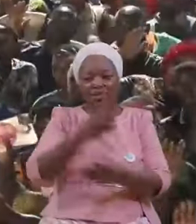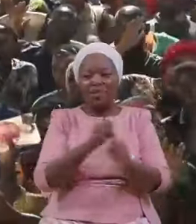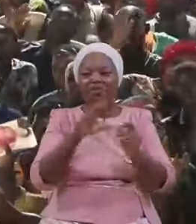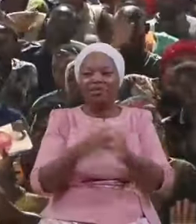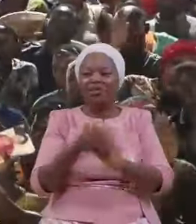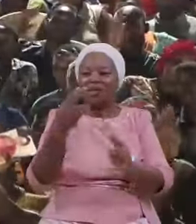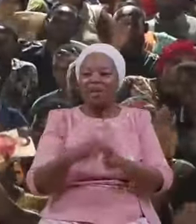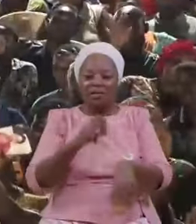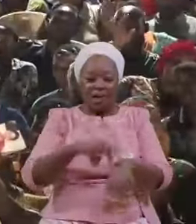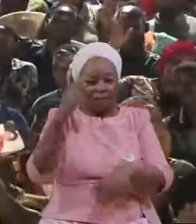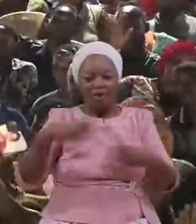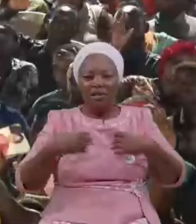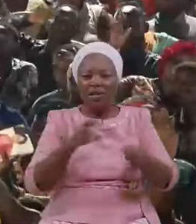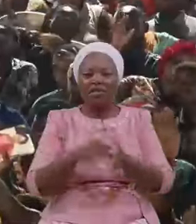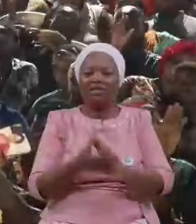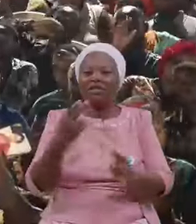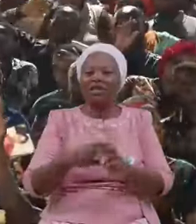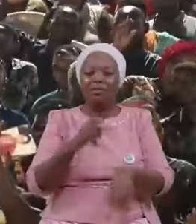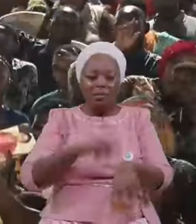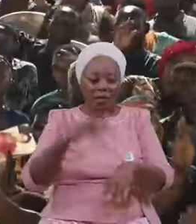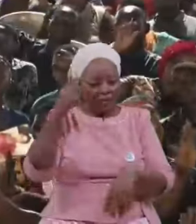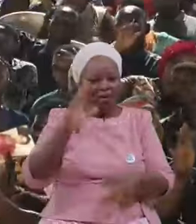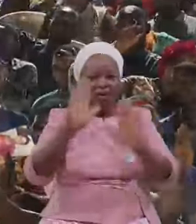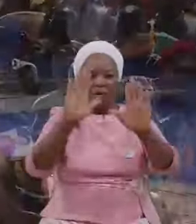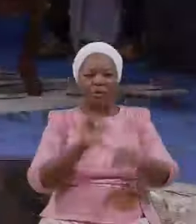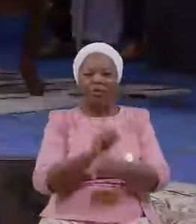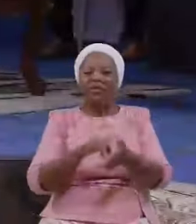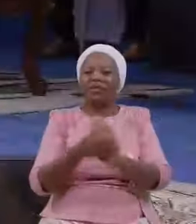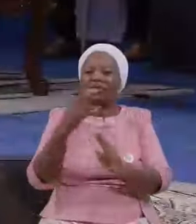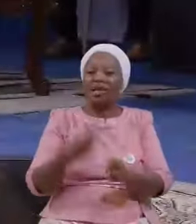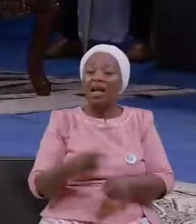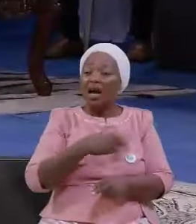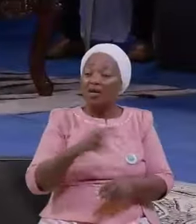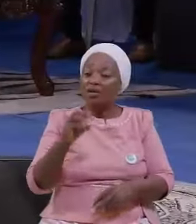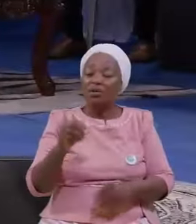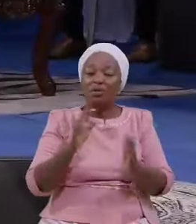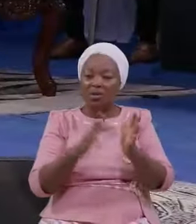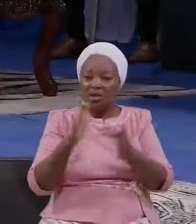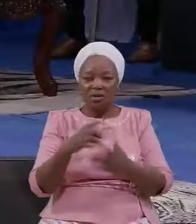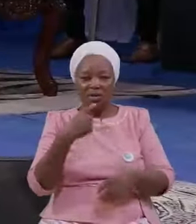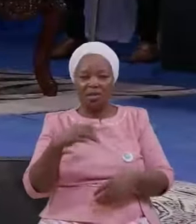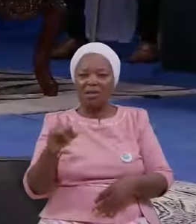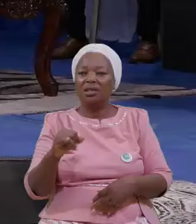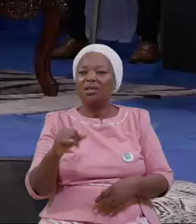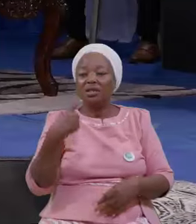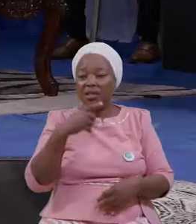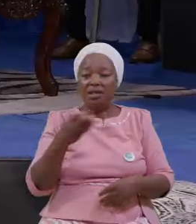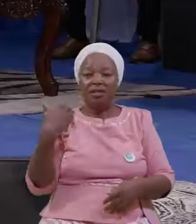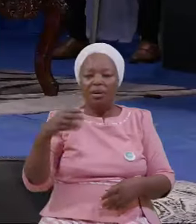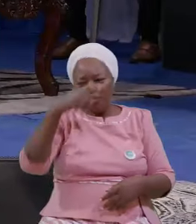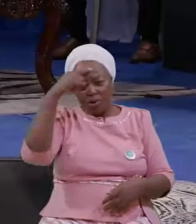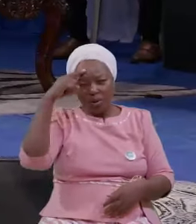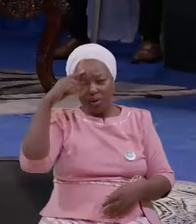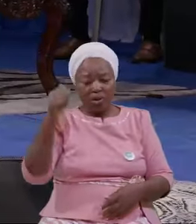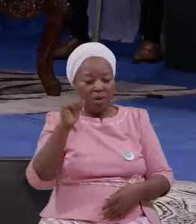your healing. Appointment for your miracle. And so Jesus said, because the woman will not